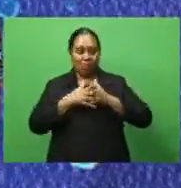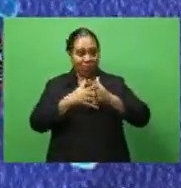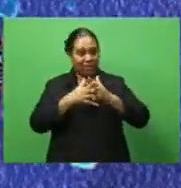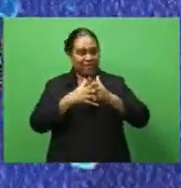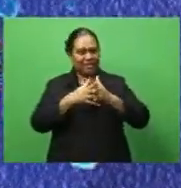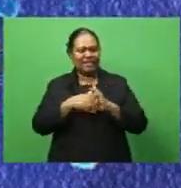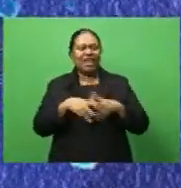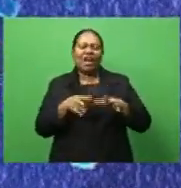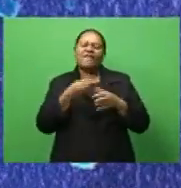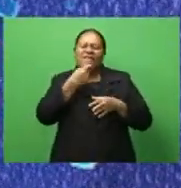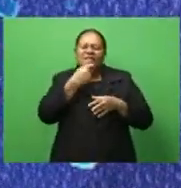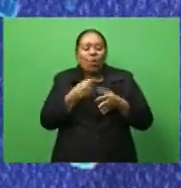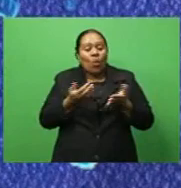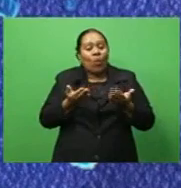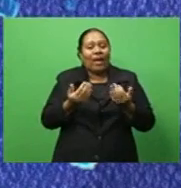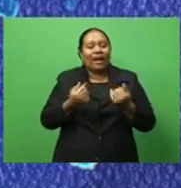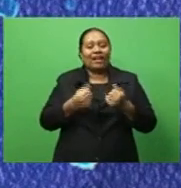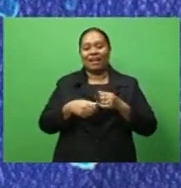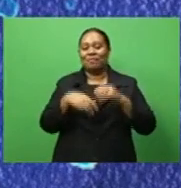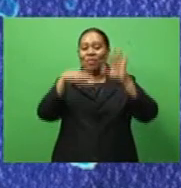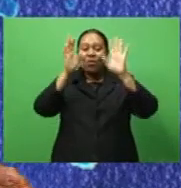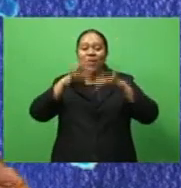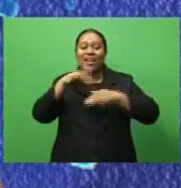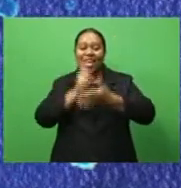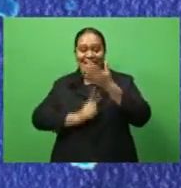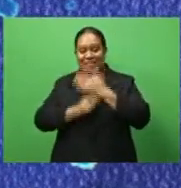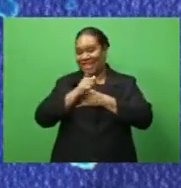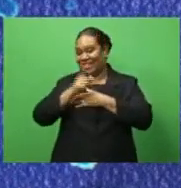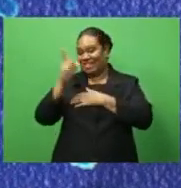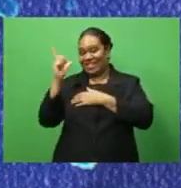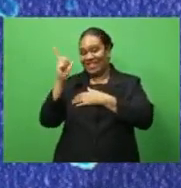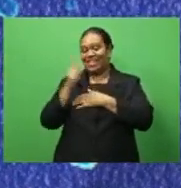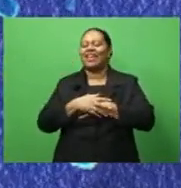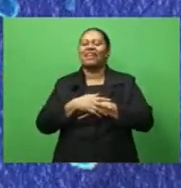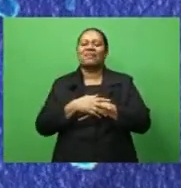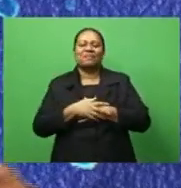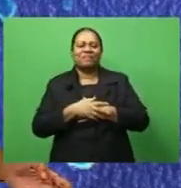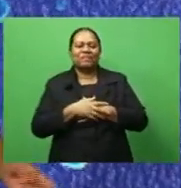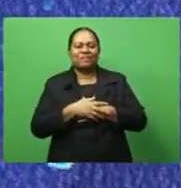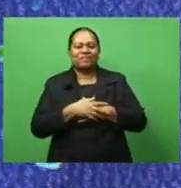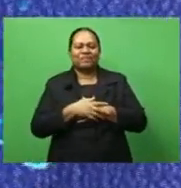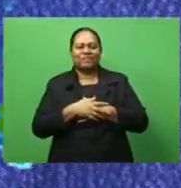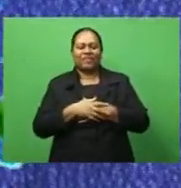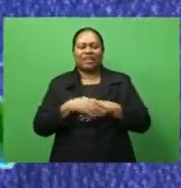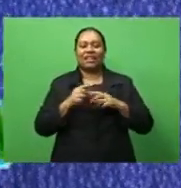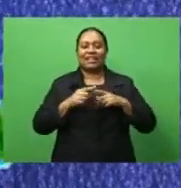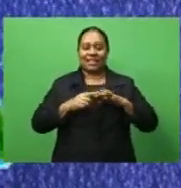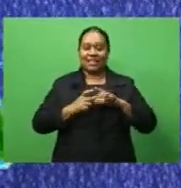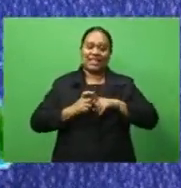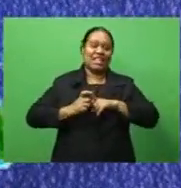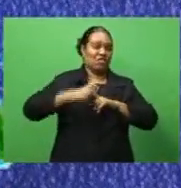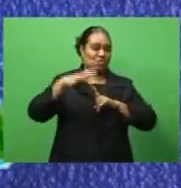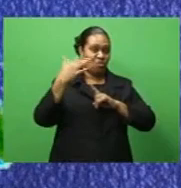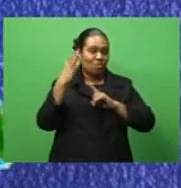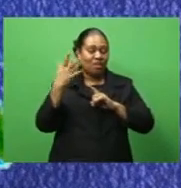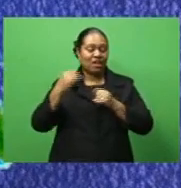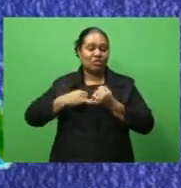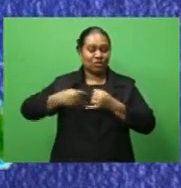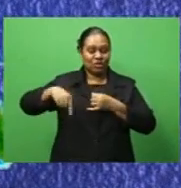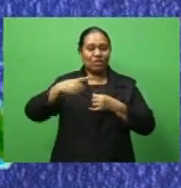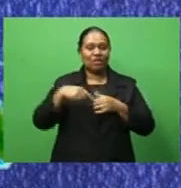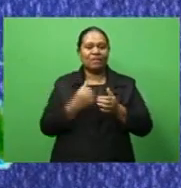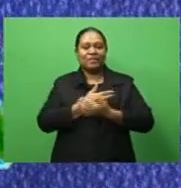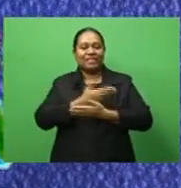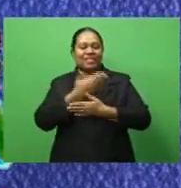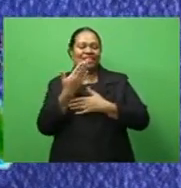few welcome hours of rain yesterday, it was cool and overcast today. Eastwards from Peck Harbour to Suva, the day